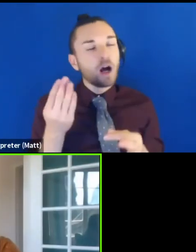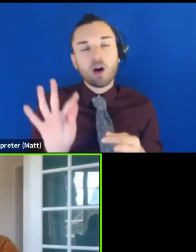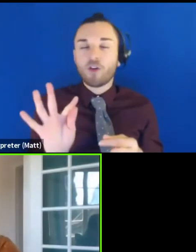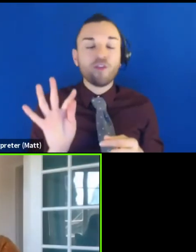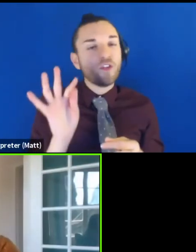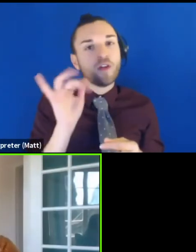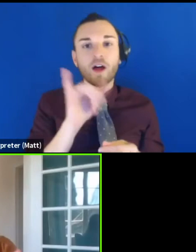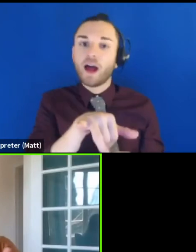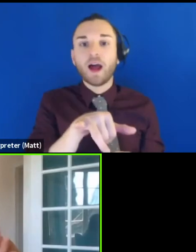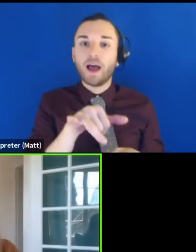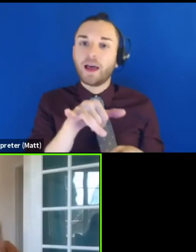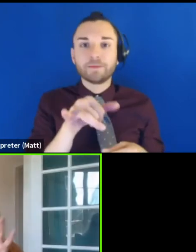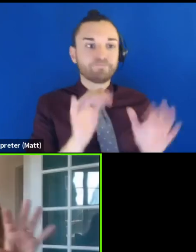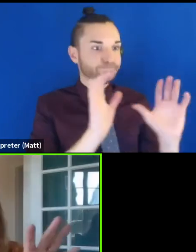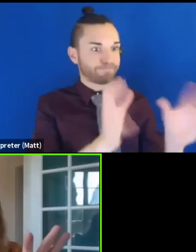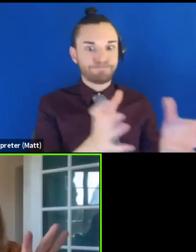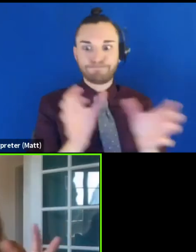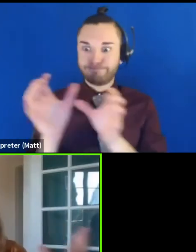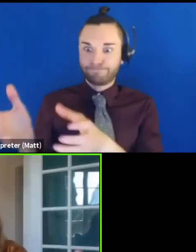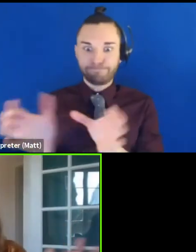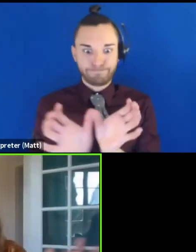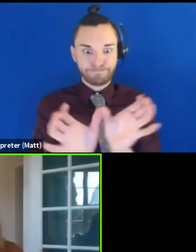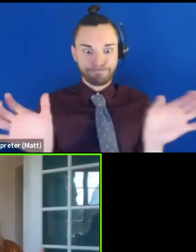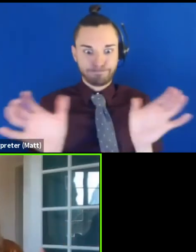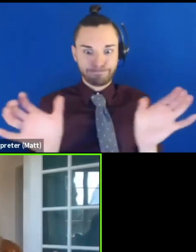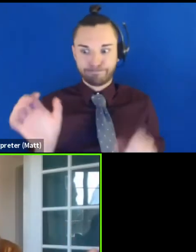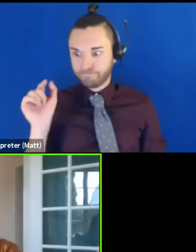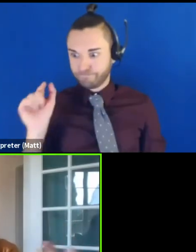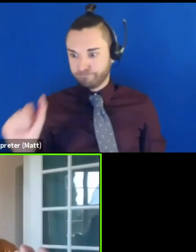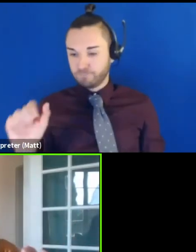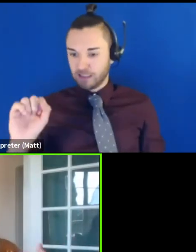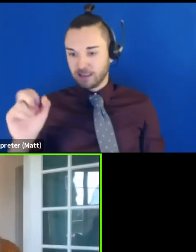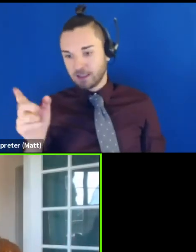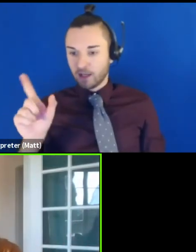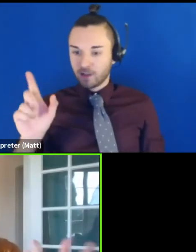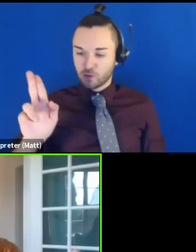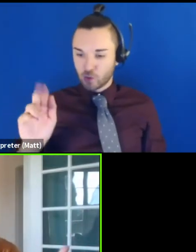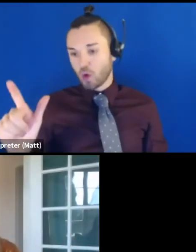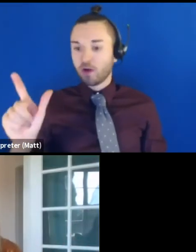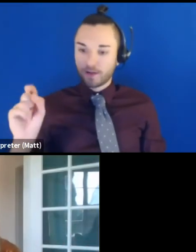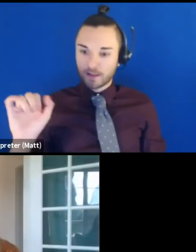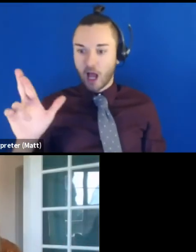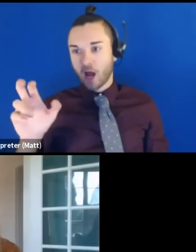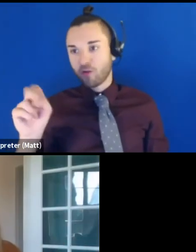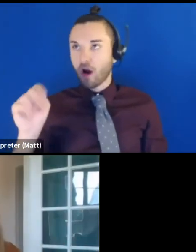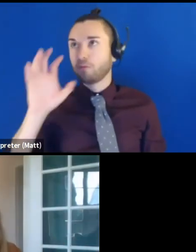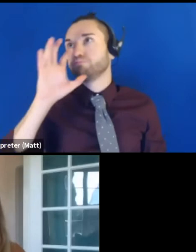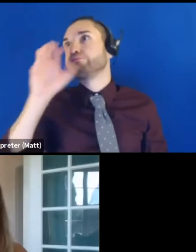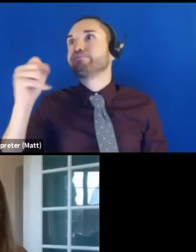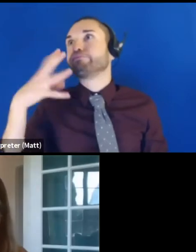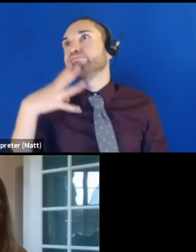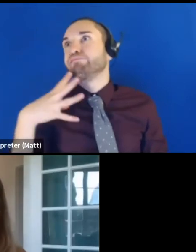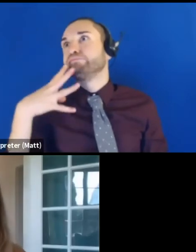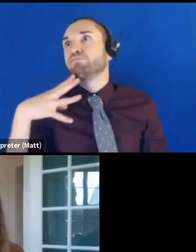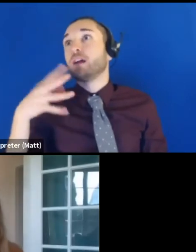they have instead of this dichotomy of the kind of the sexual siren who's actually a monster,